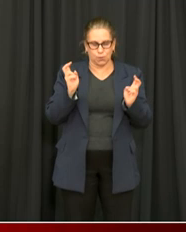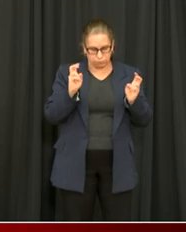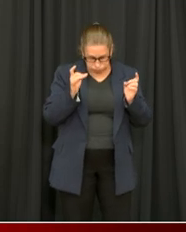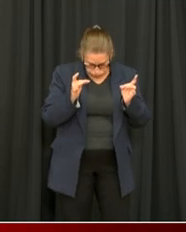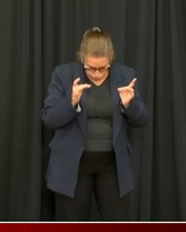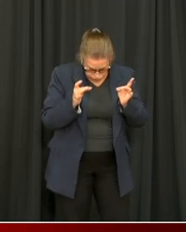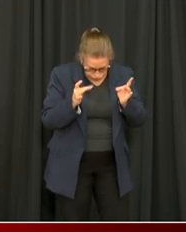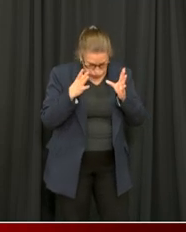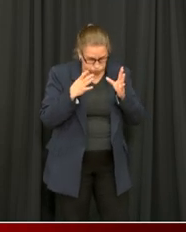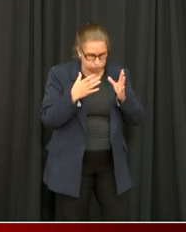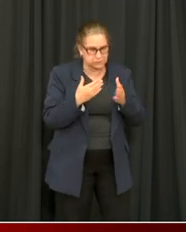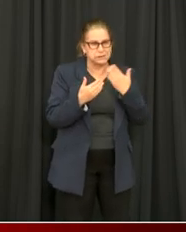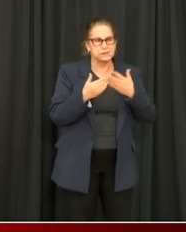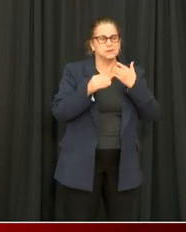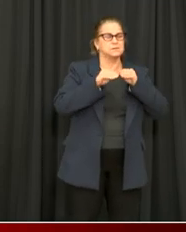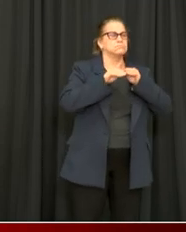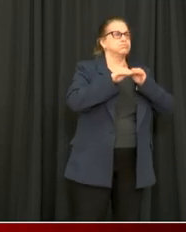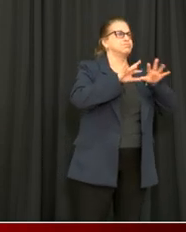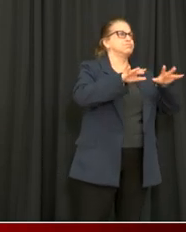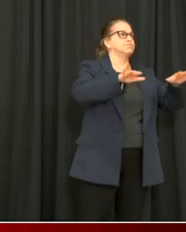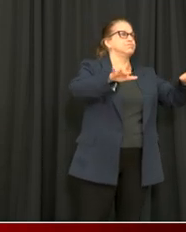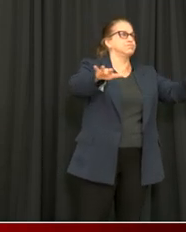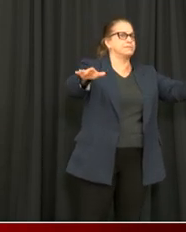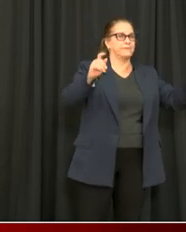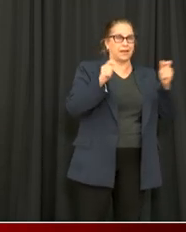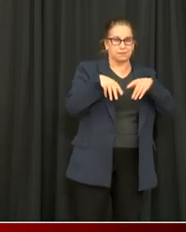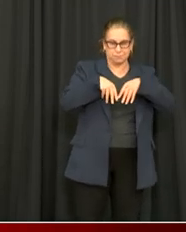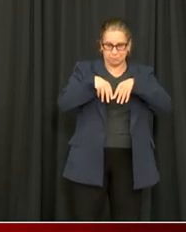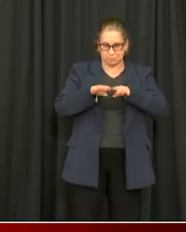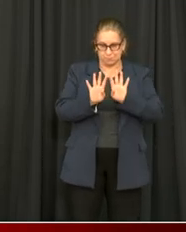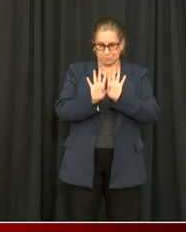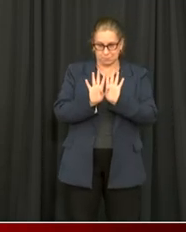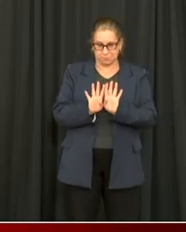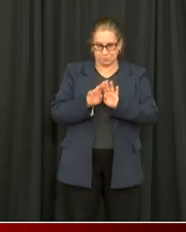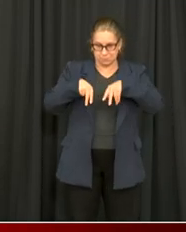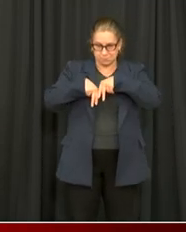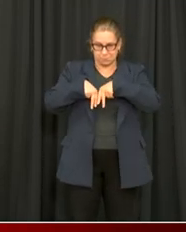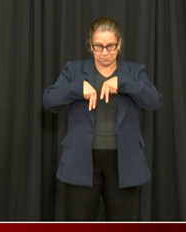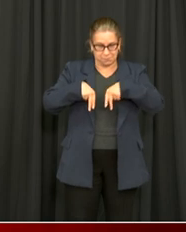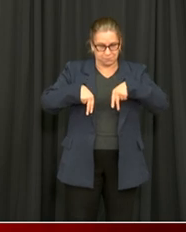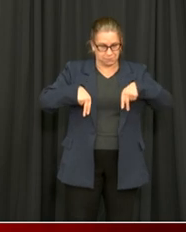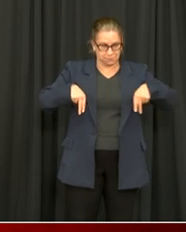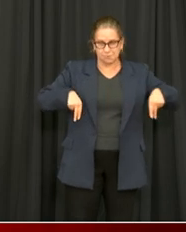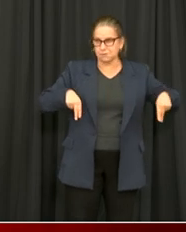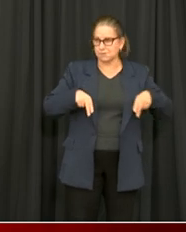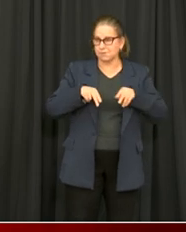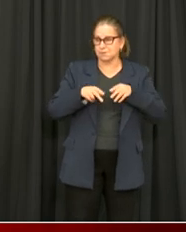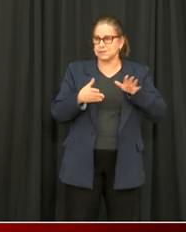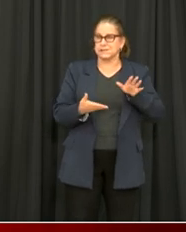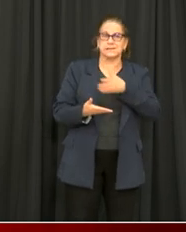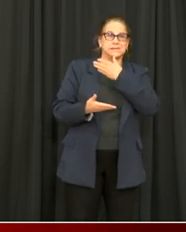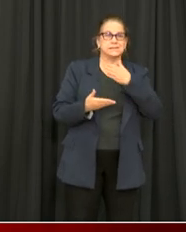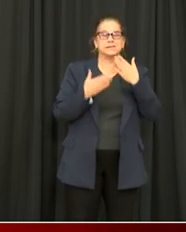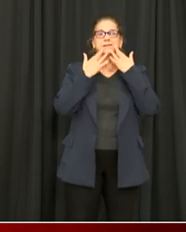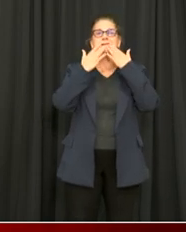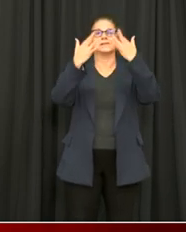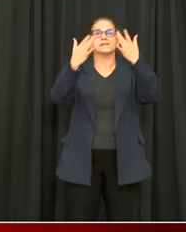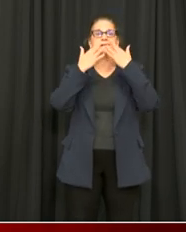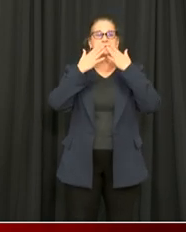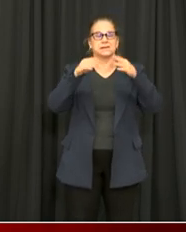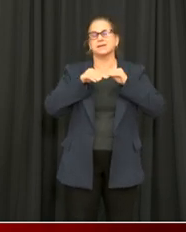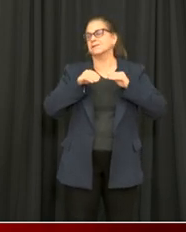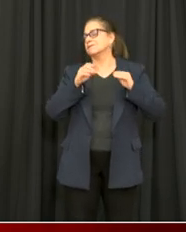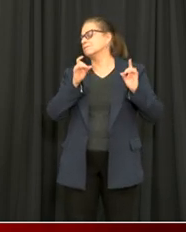Okay, and so this basically, churches could essentially start having service again, I guess, a week from Sundays.